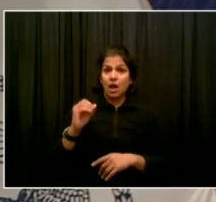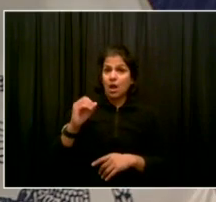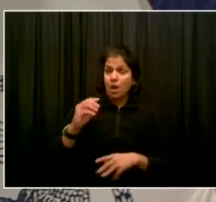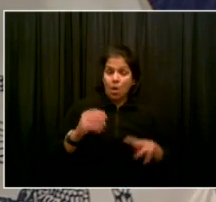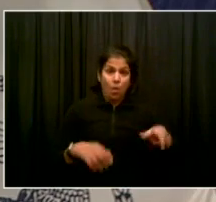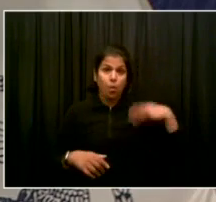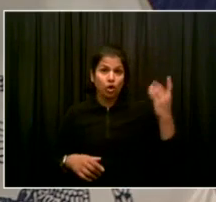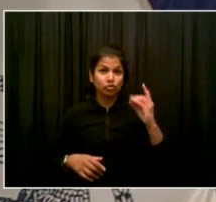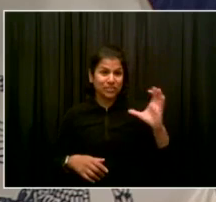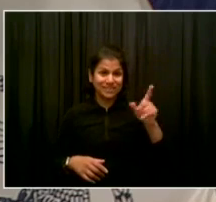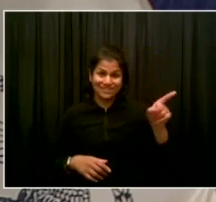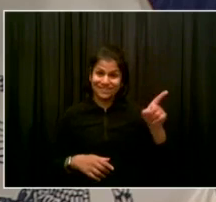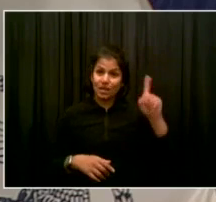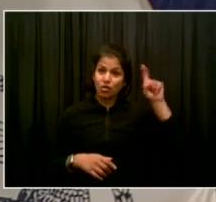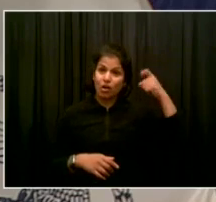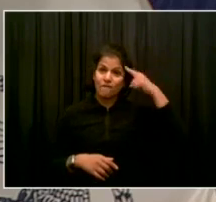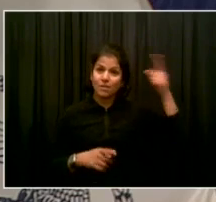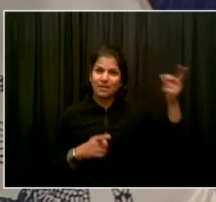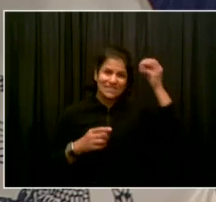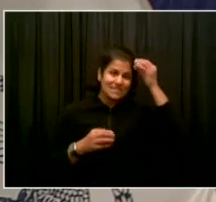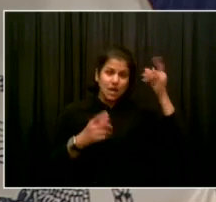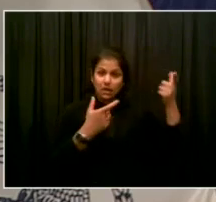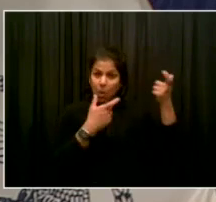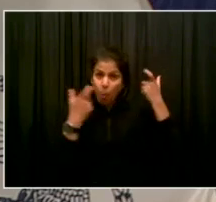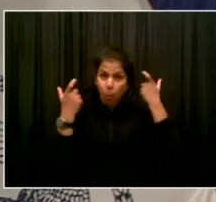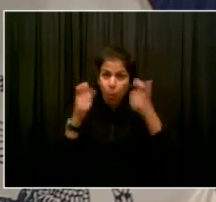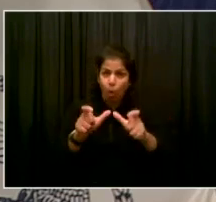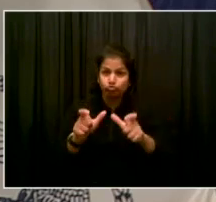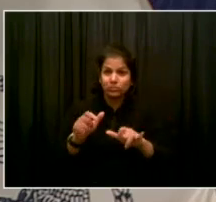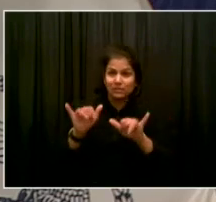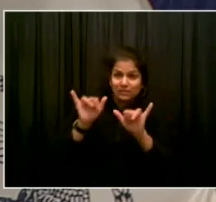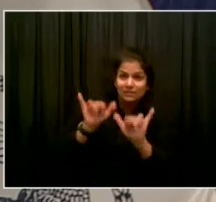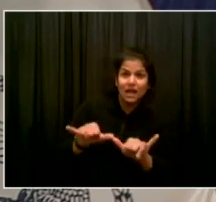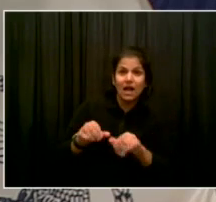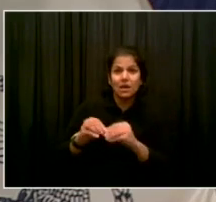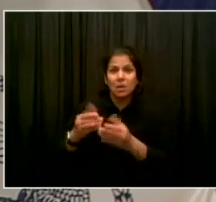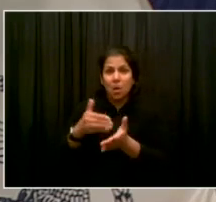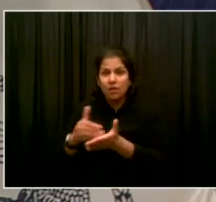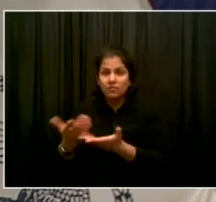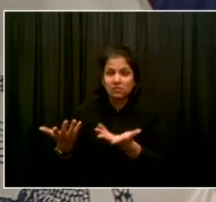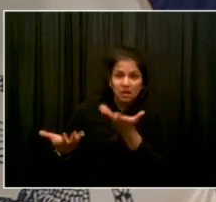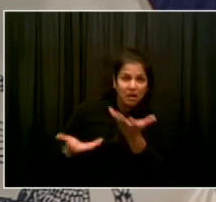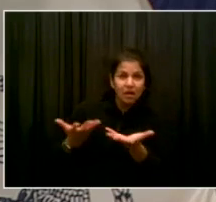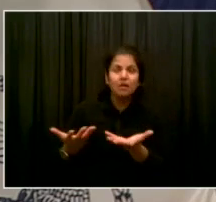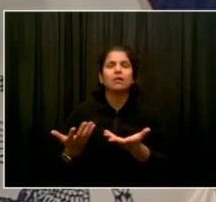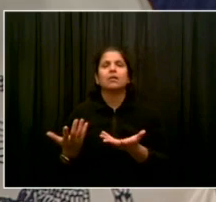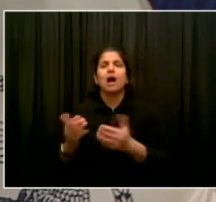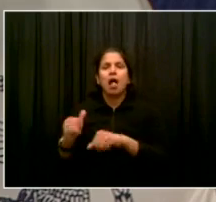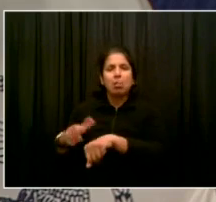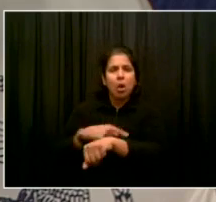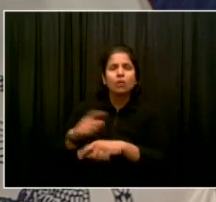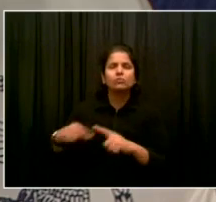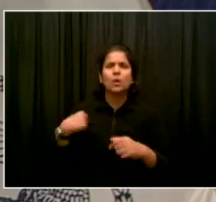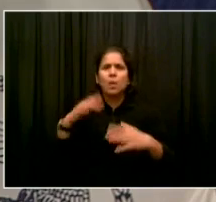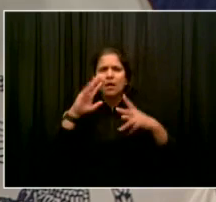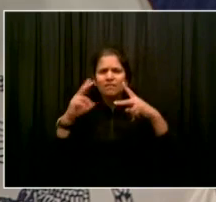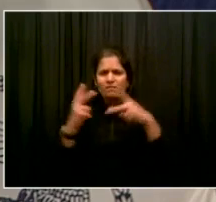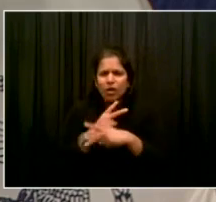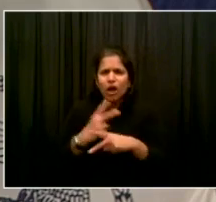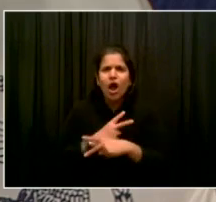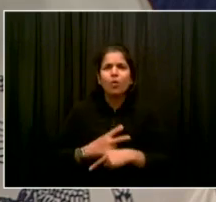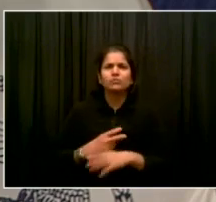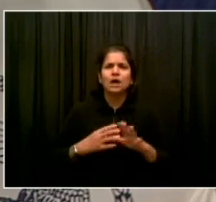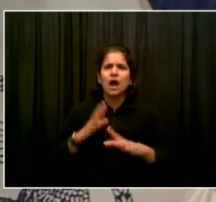there's a lot of different things moving right now, and we will keep updating our approach accordingly.